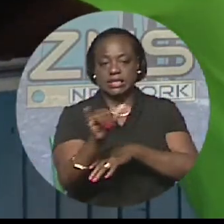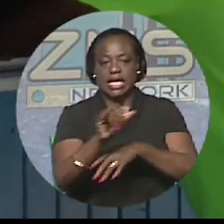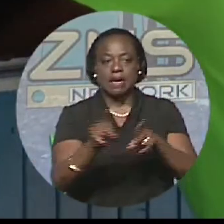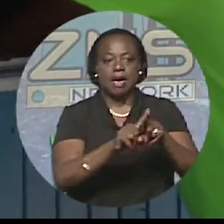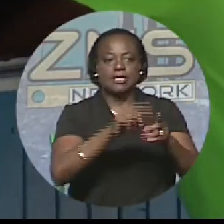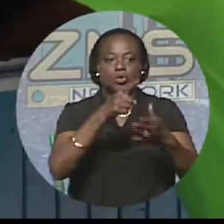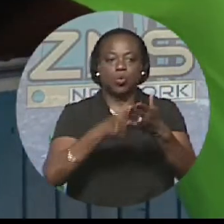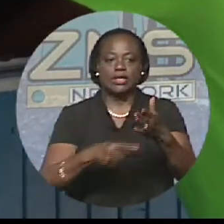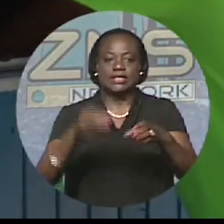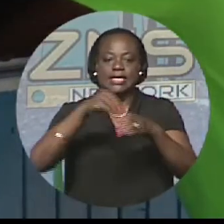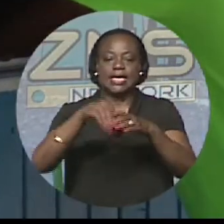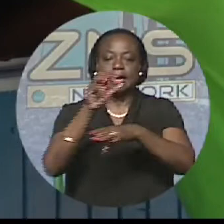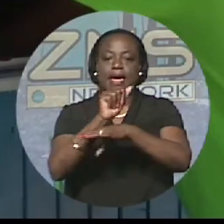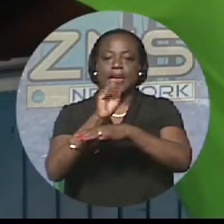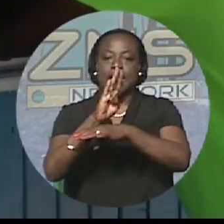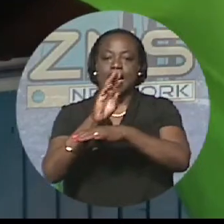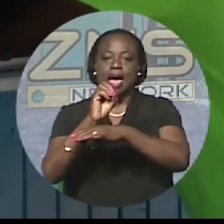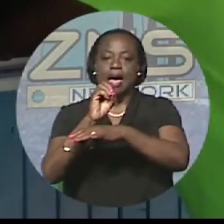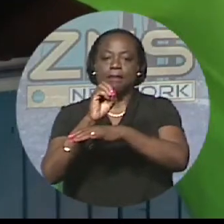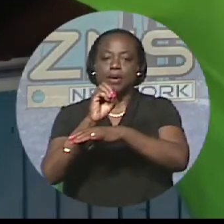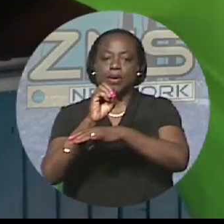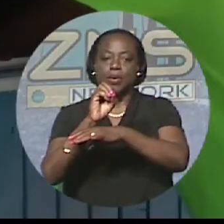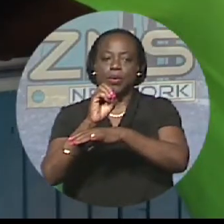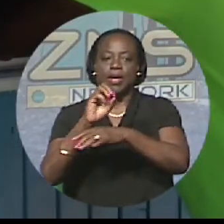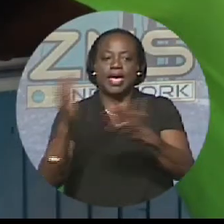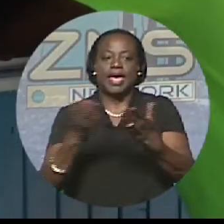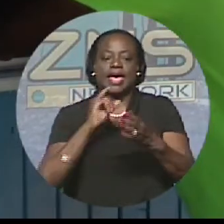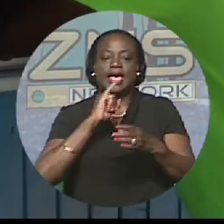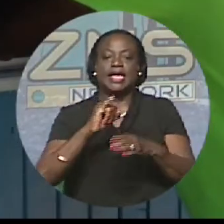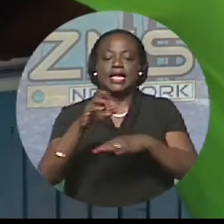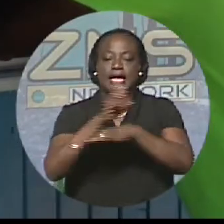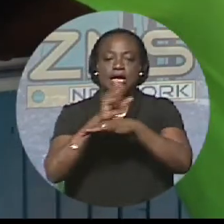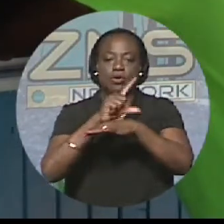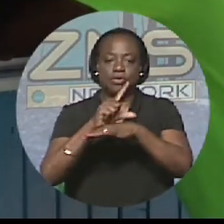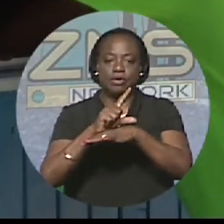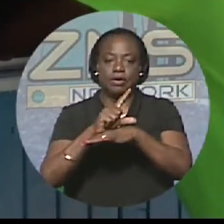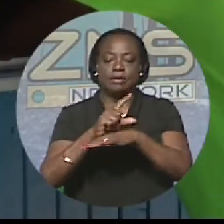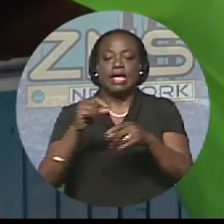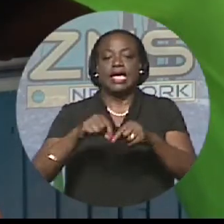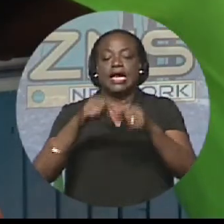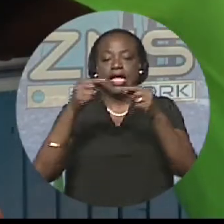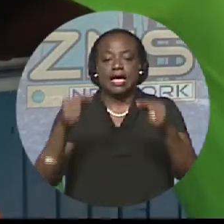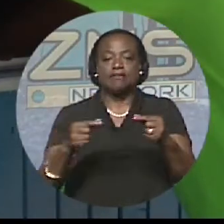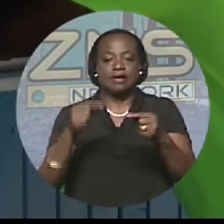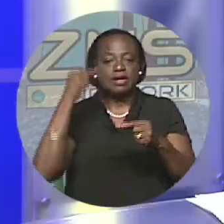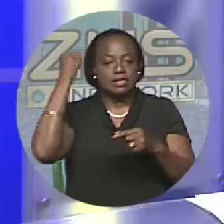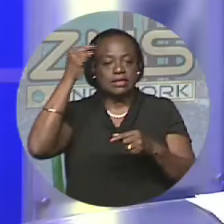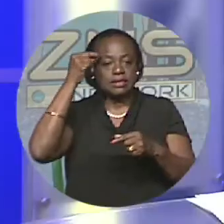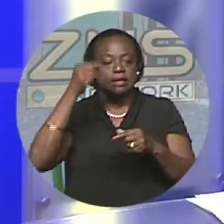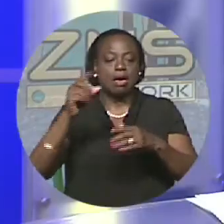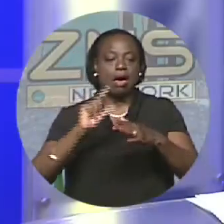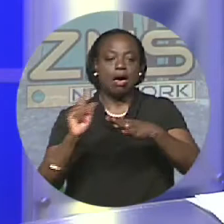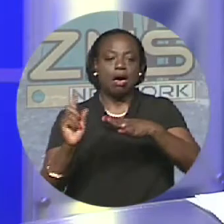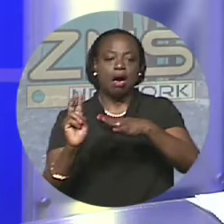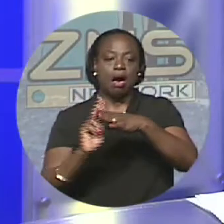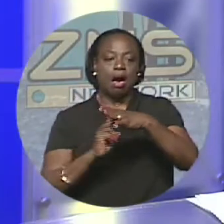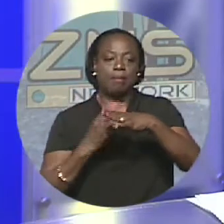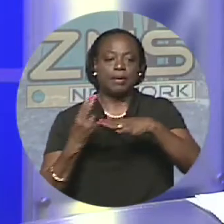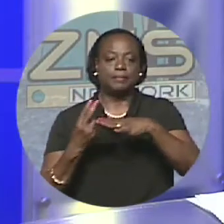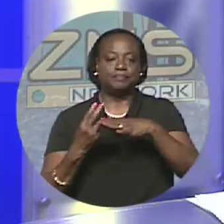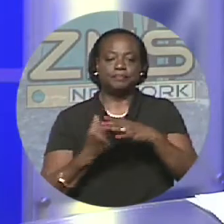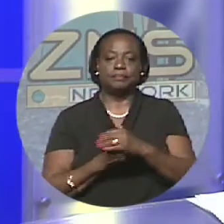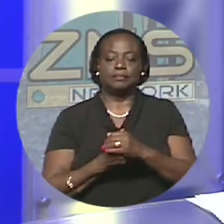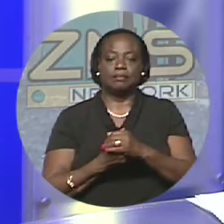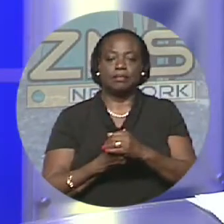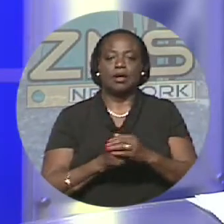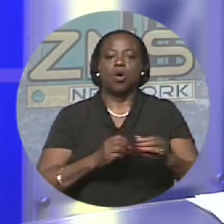Abaco, constructed here in Eleuther, and that would be in Governor's Harbor. Officials from the Bahamas